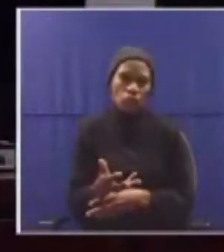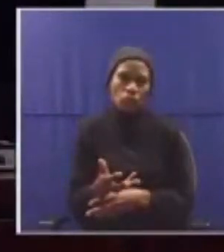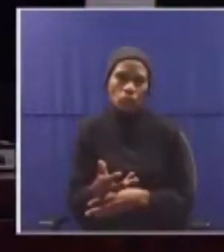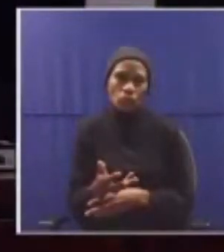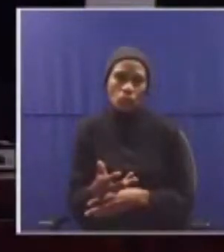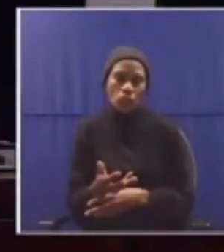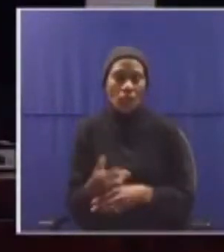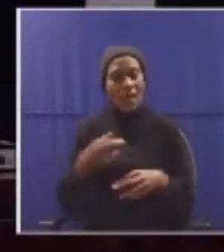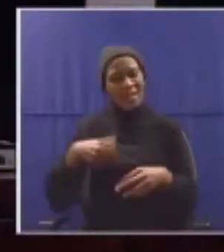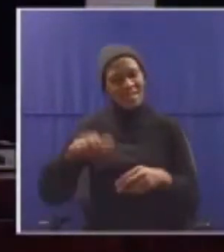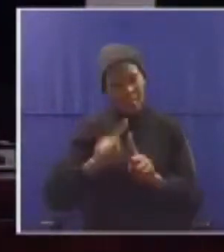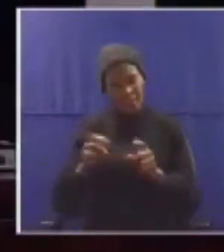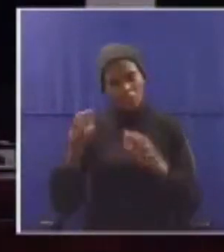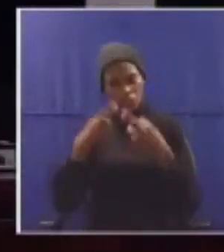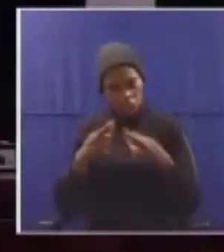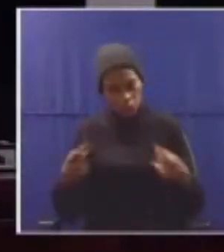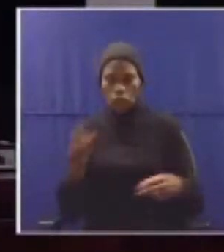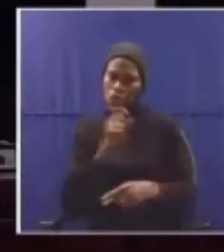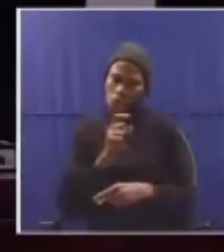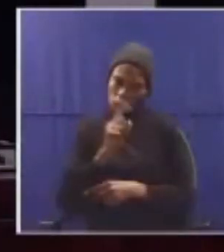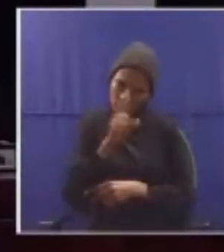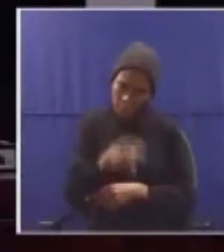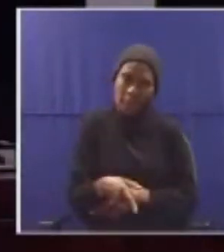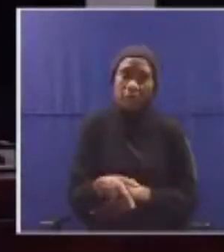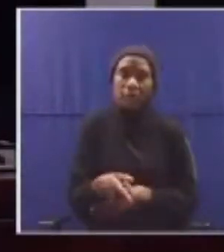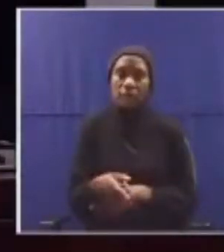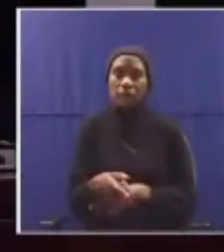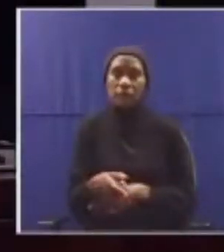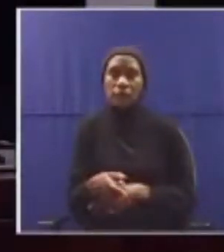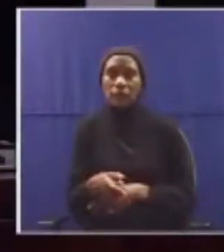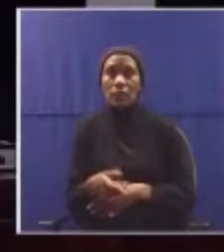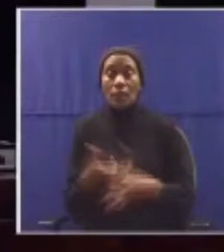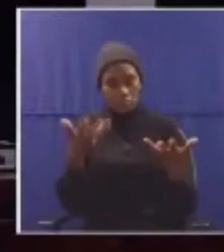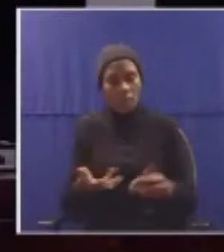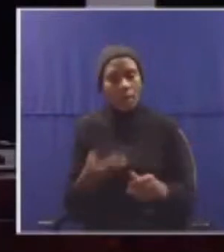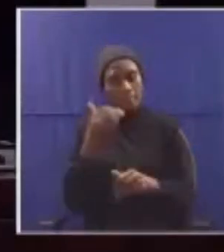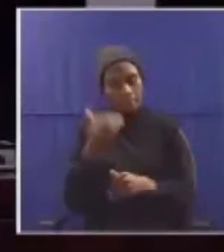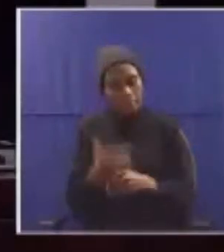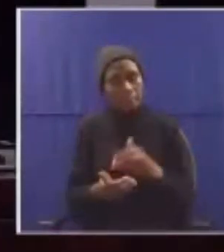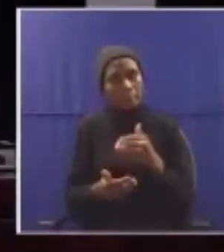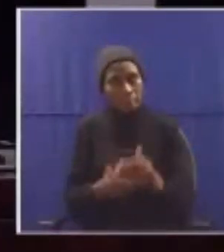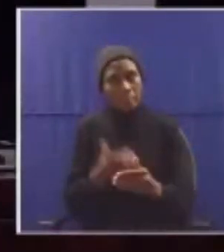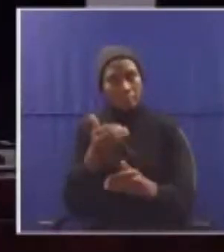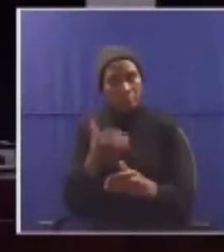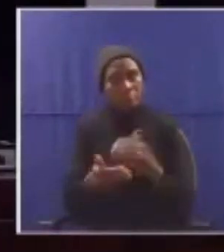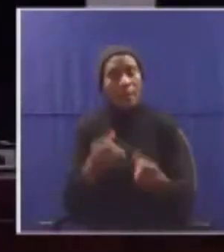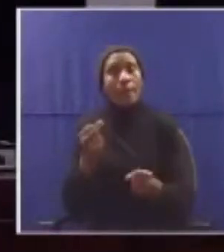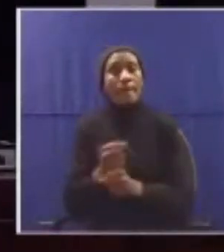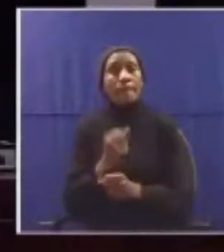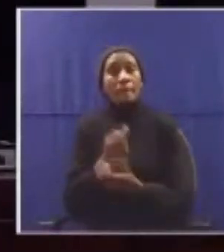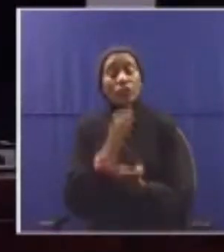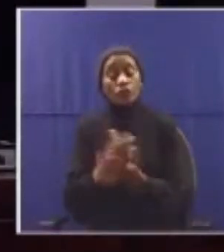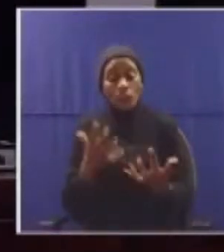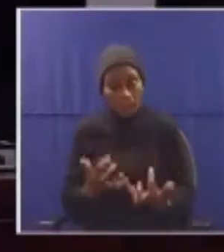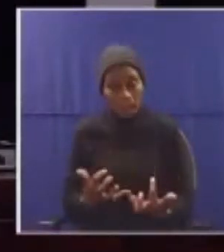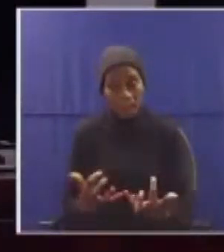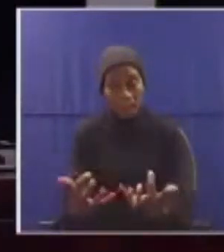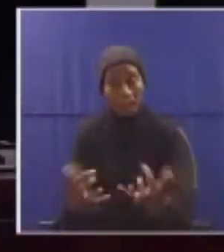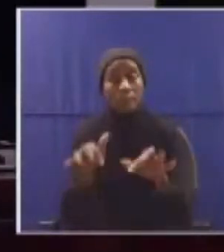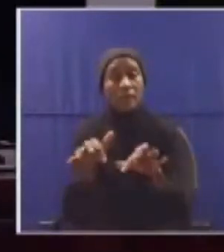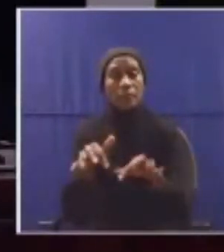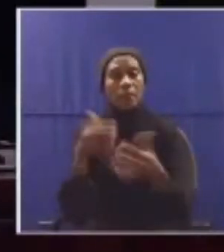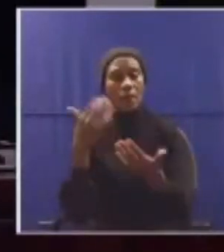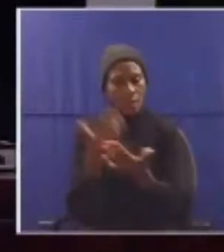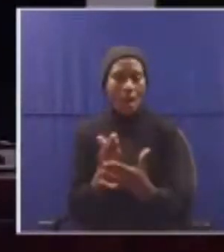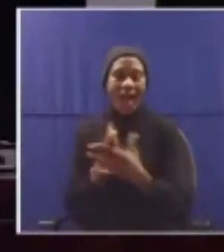available resources, the state should foster conditions which enable citizens to